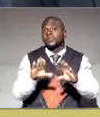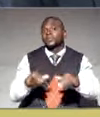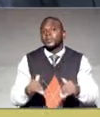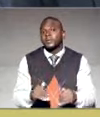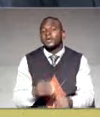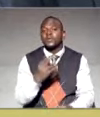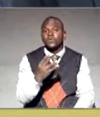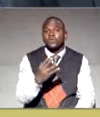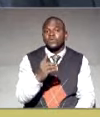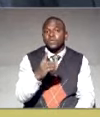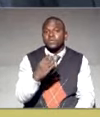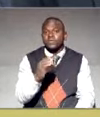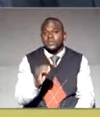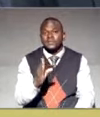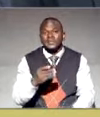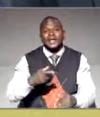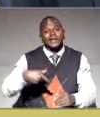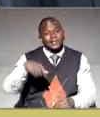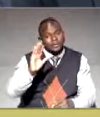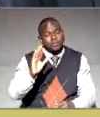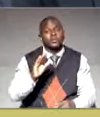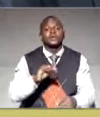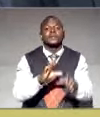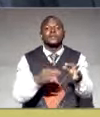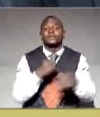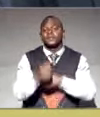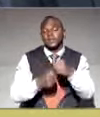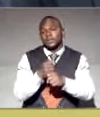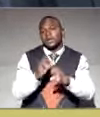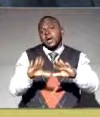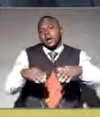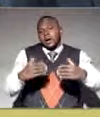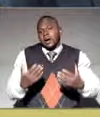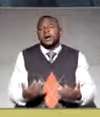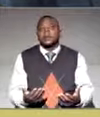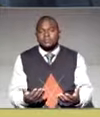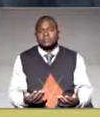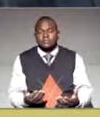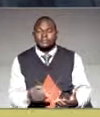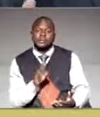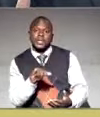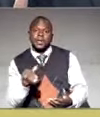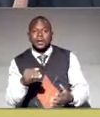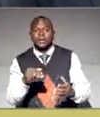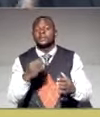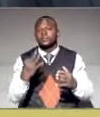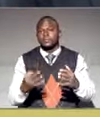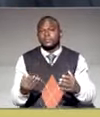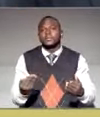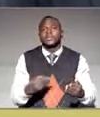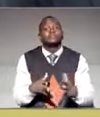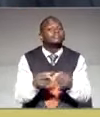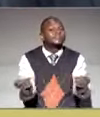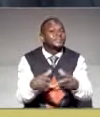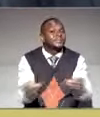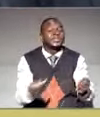million extra for this financial year. Now, how many of those other things are we missing